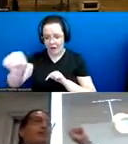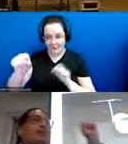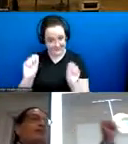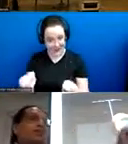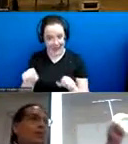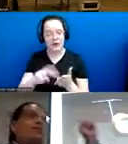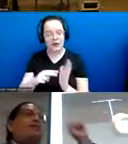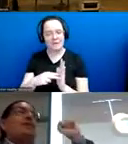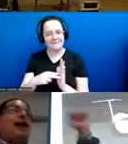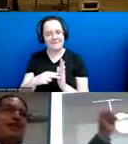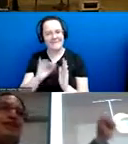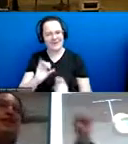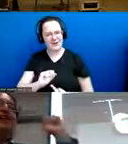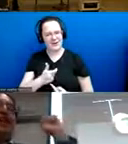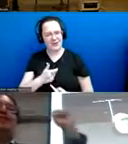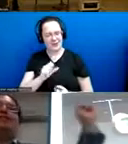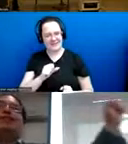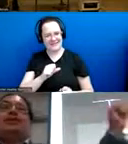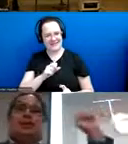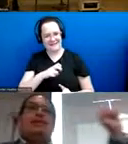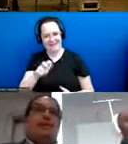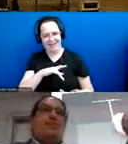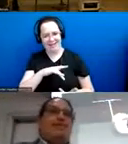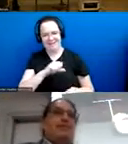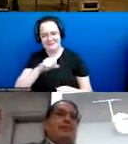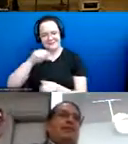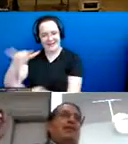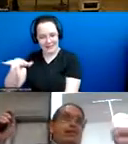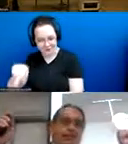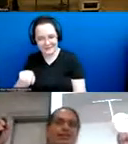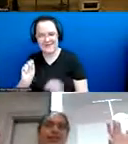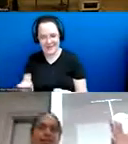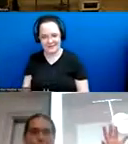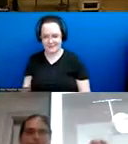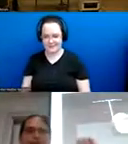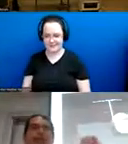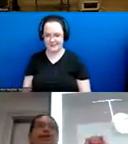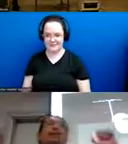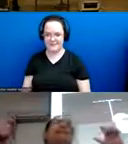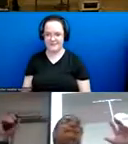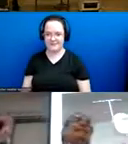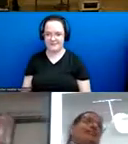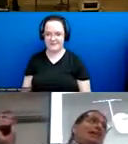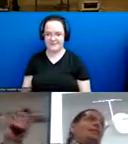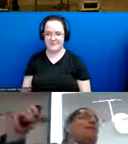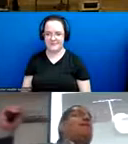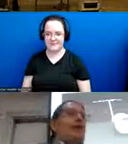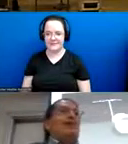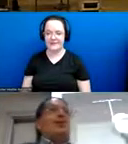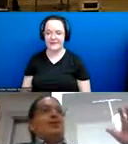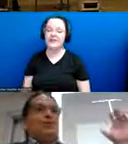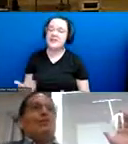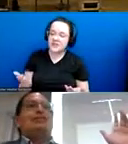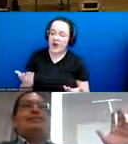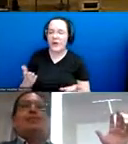can teleport all these qubits at very high rates between different places, right? So then, let's say some people